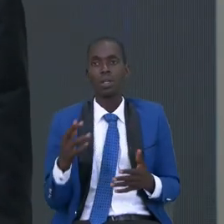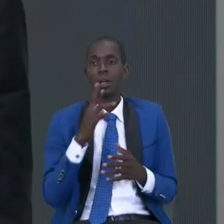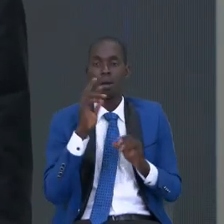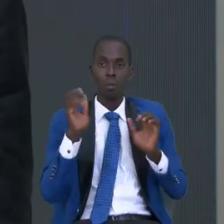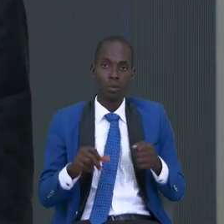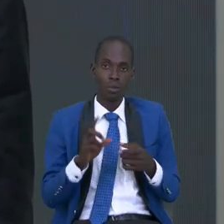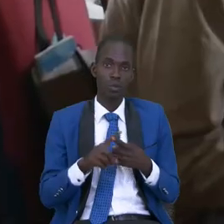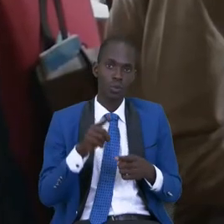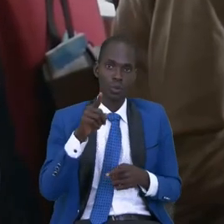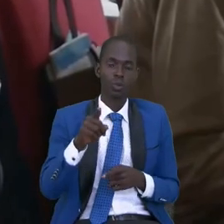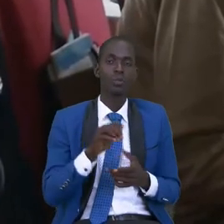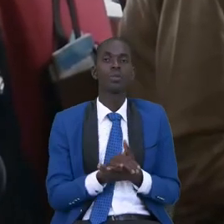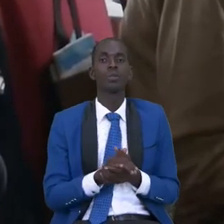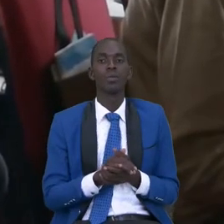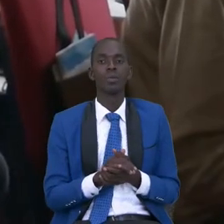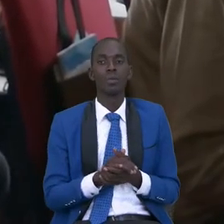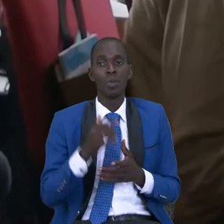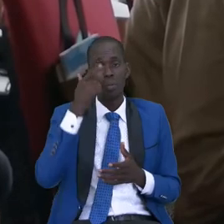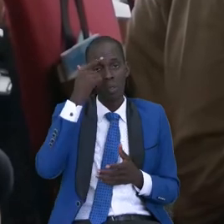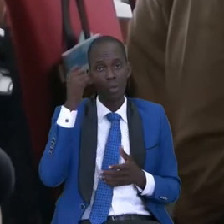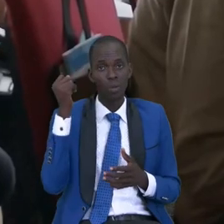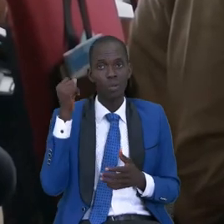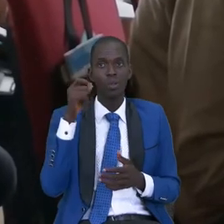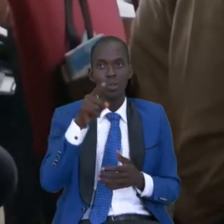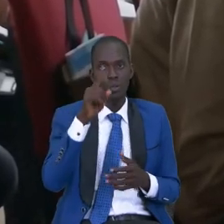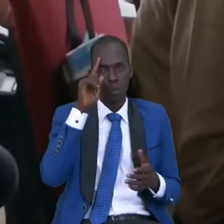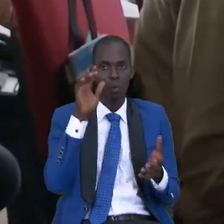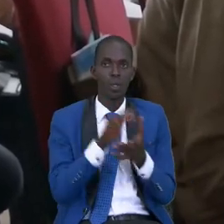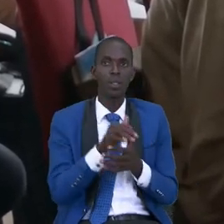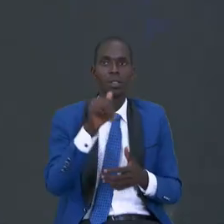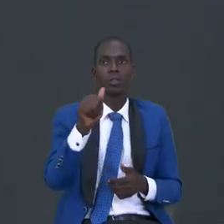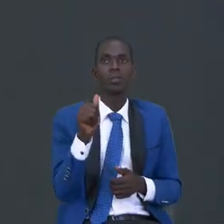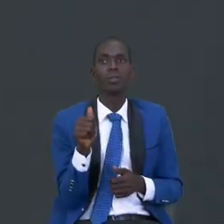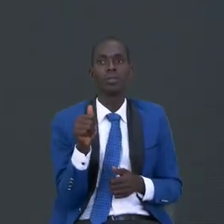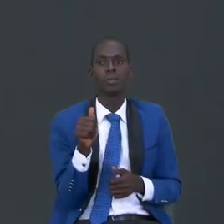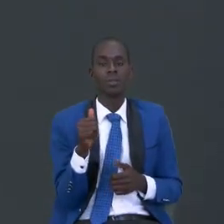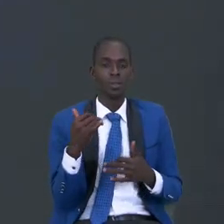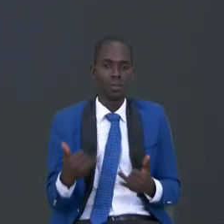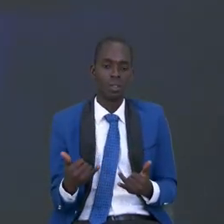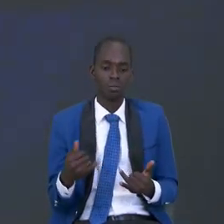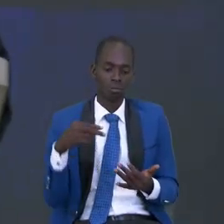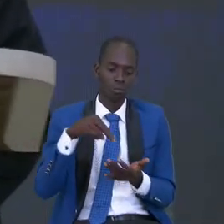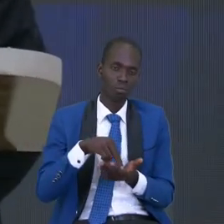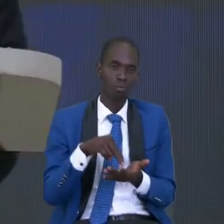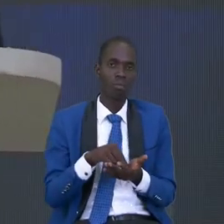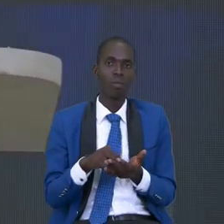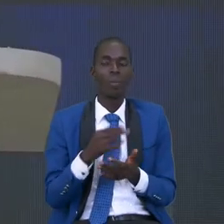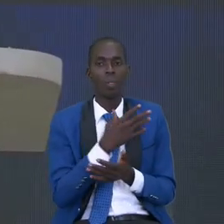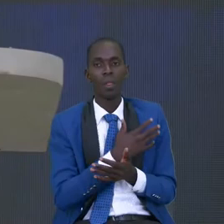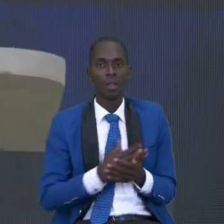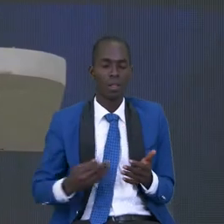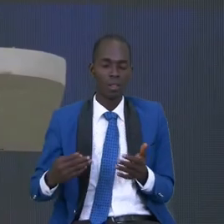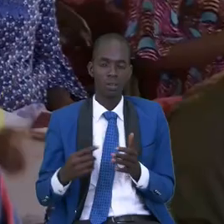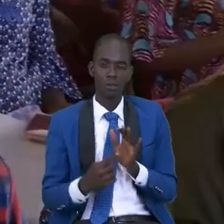you. Amen. Because you believe. Amen. Rise up and express